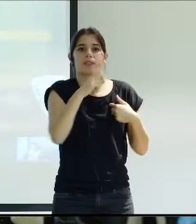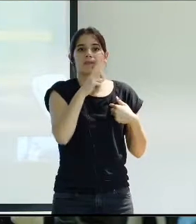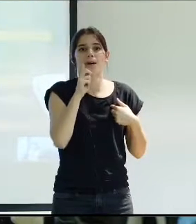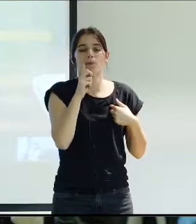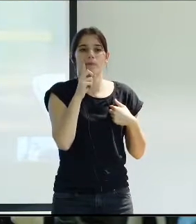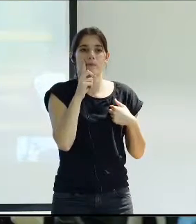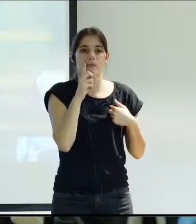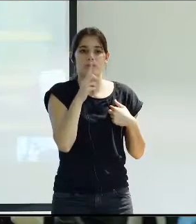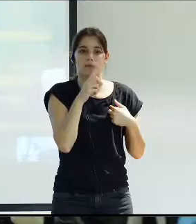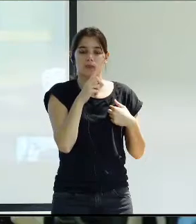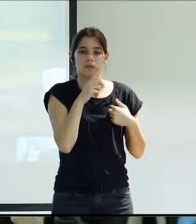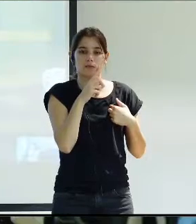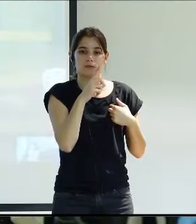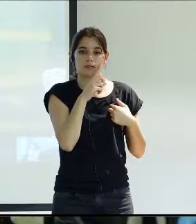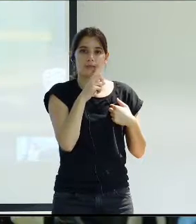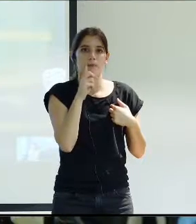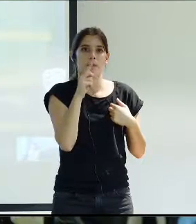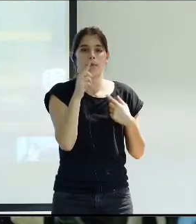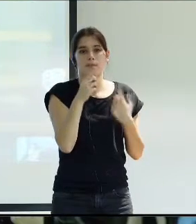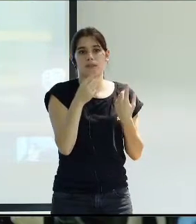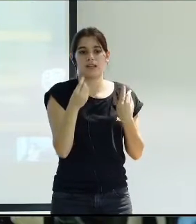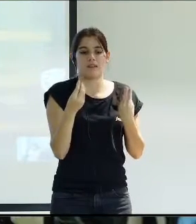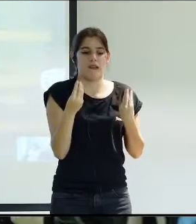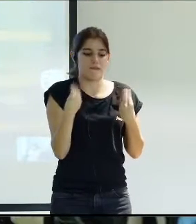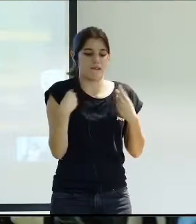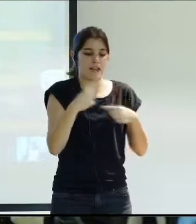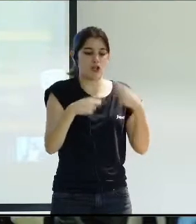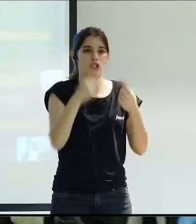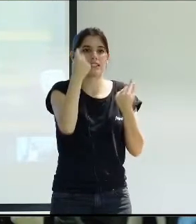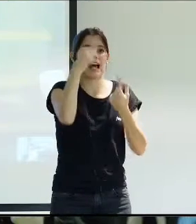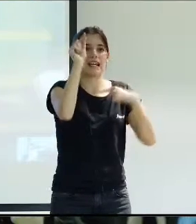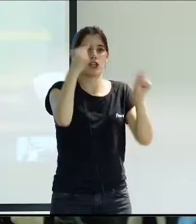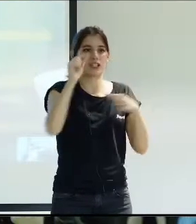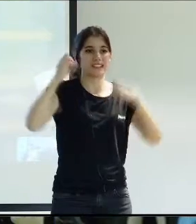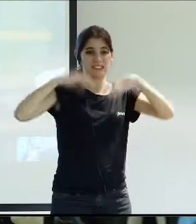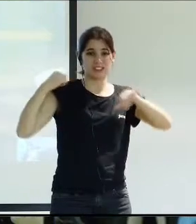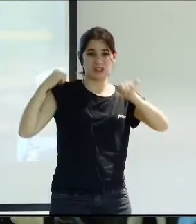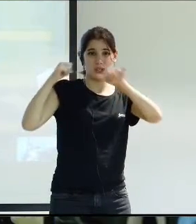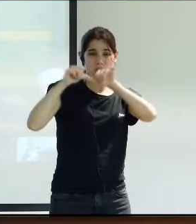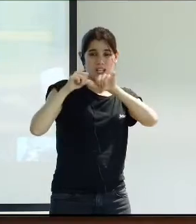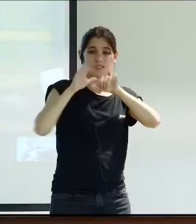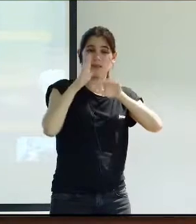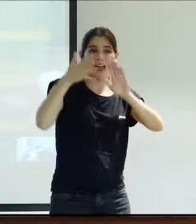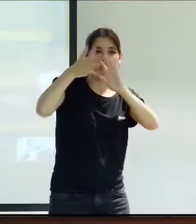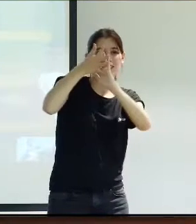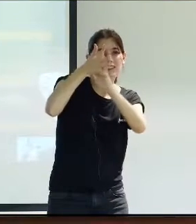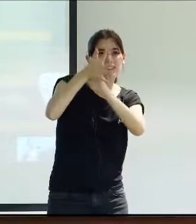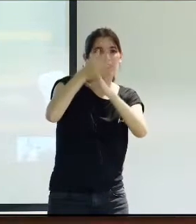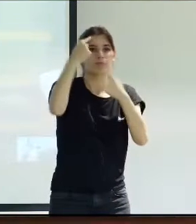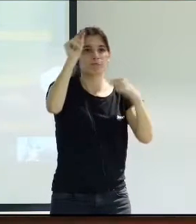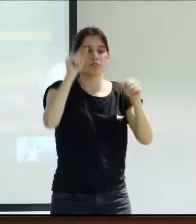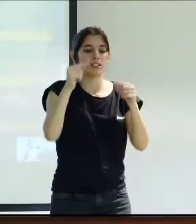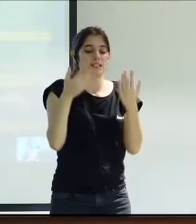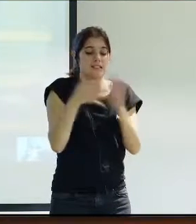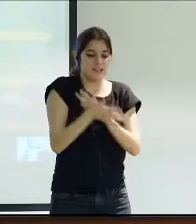history, storytelling on how it is to be living with a disability in Spain or